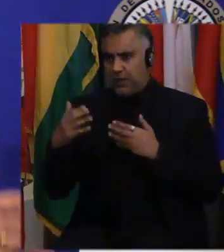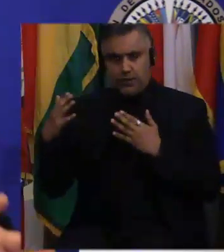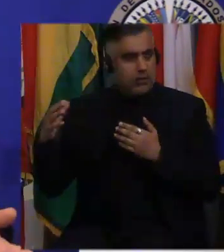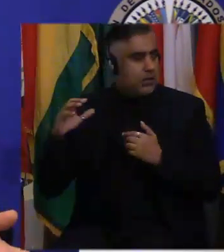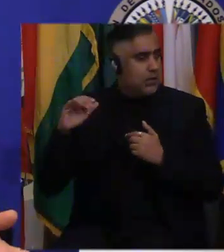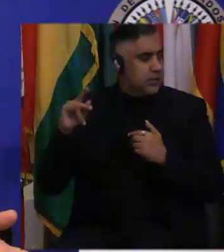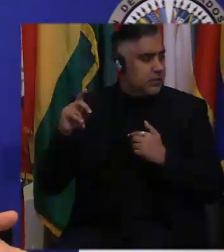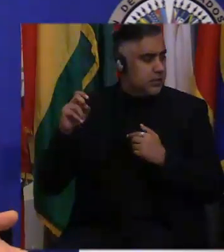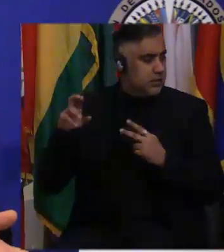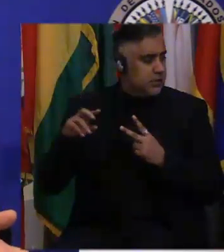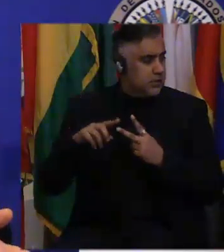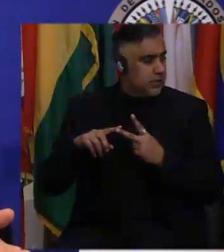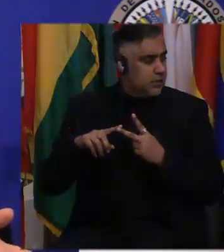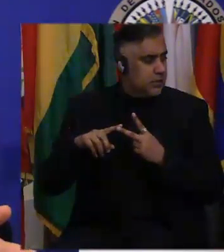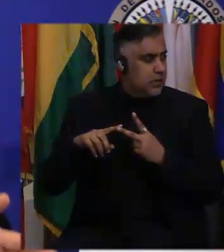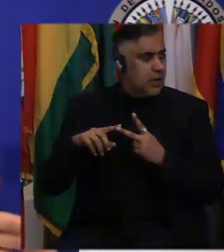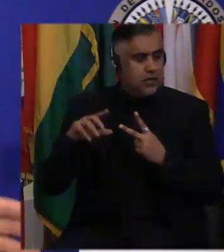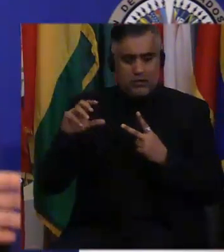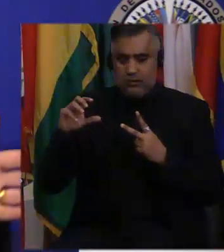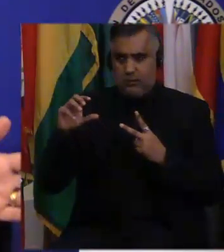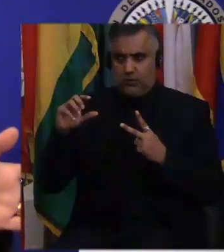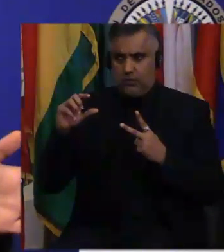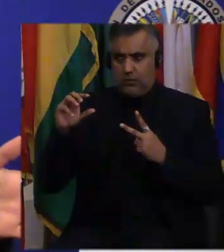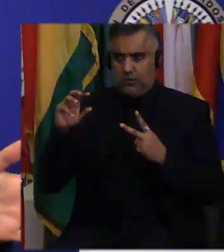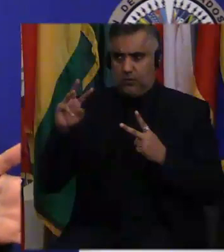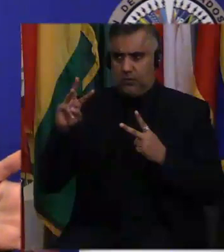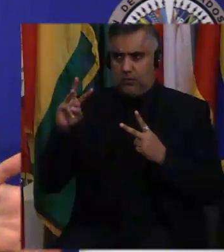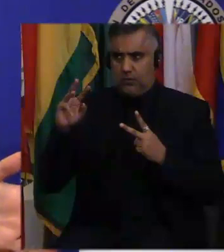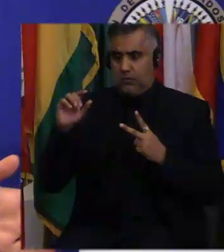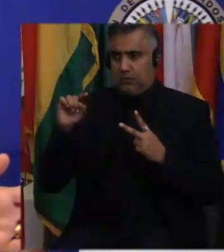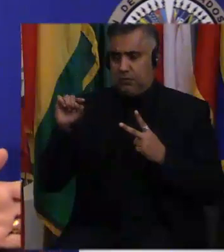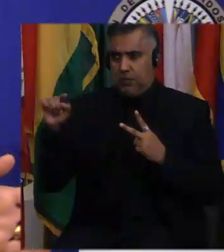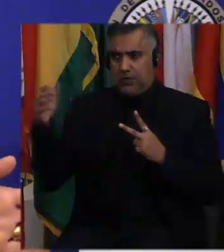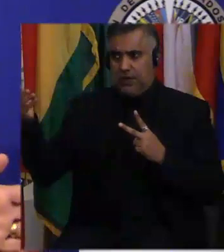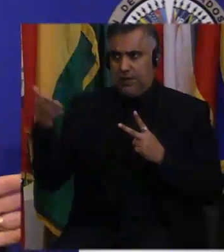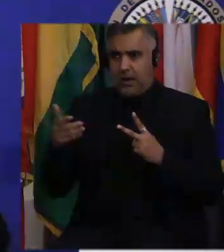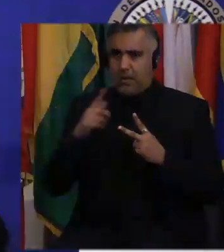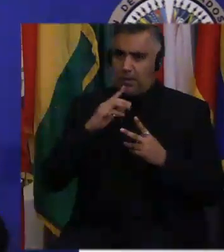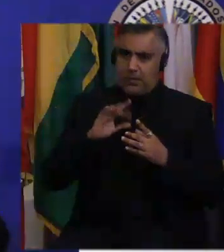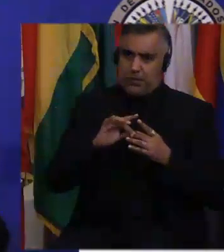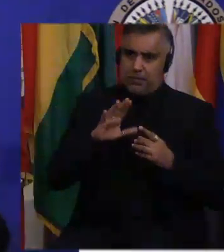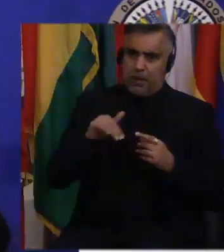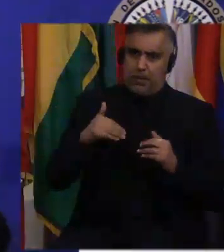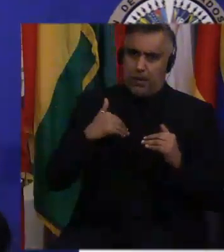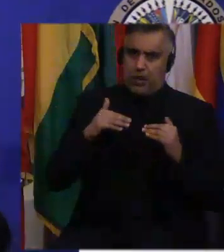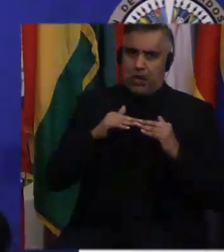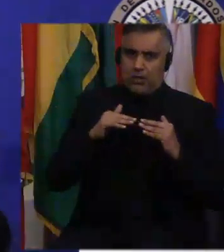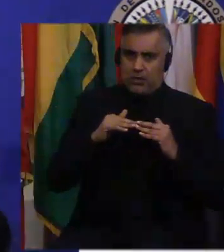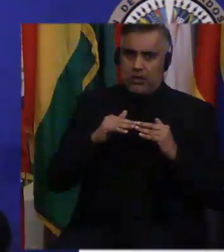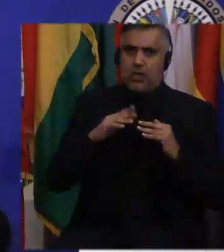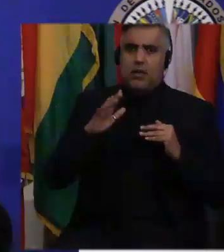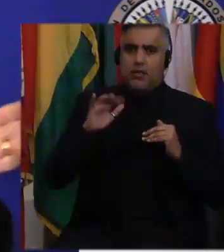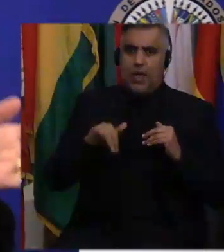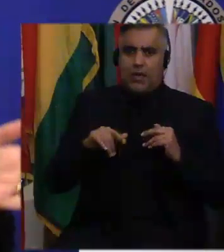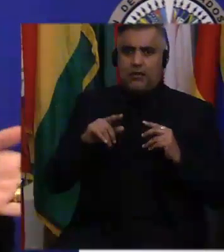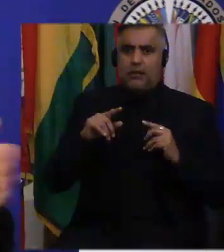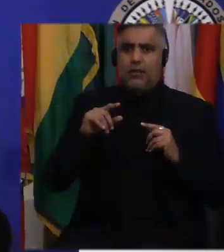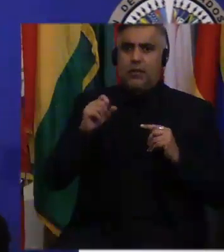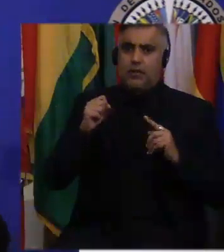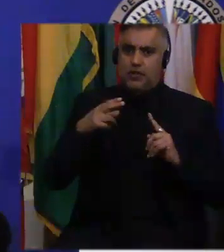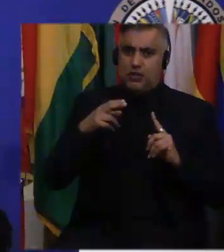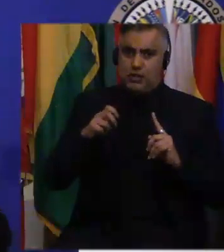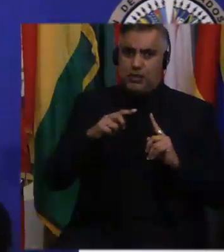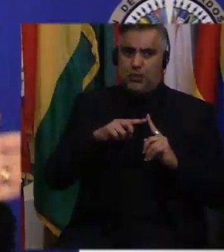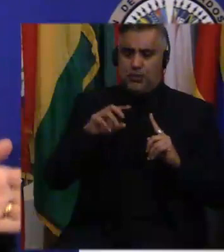CEDAW chairperson was invited, but it was already mentioned by my colleague Ms. Farida Char that she